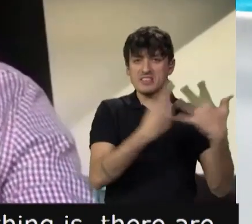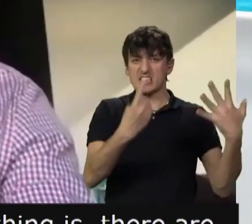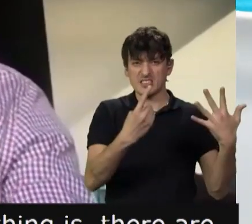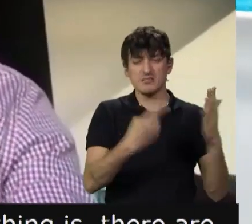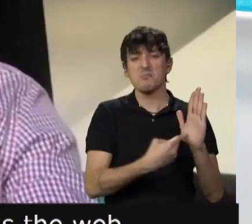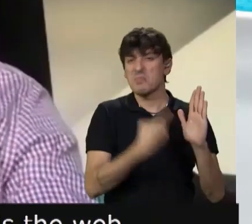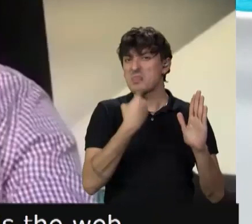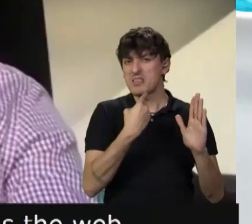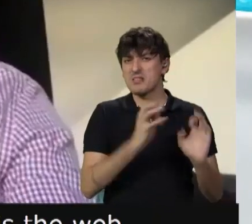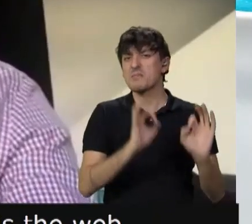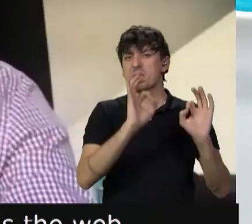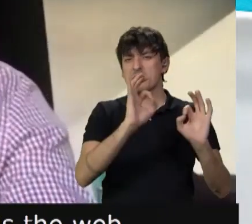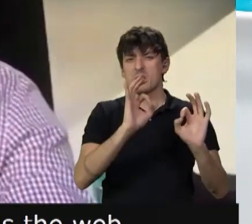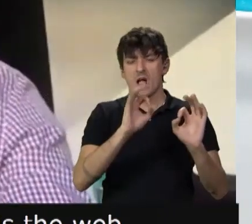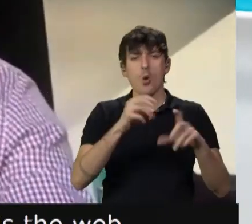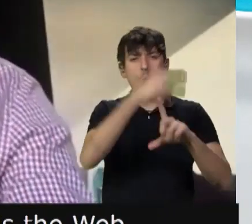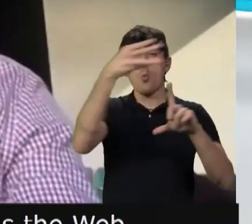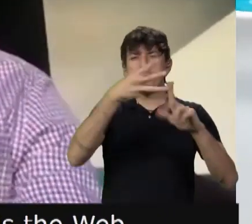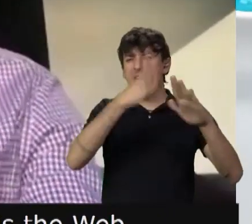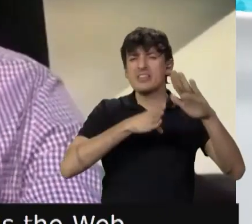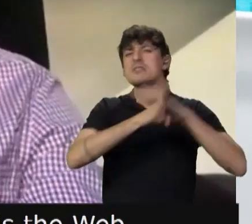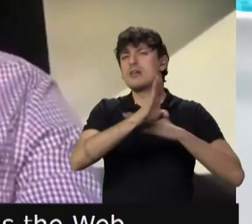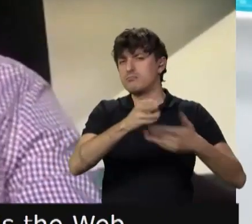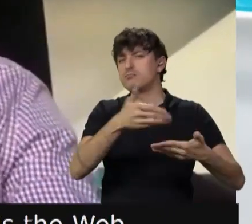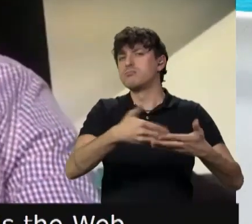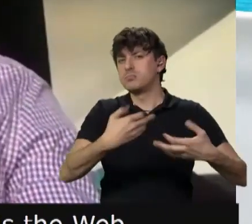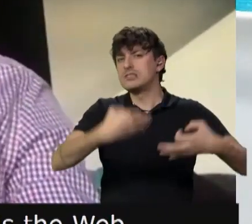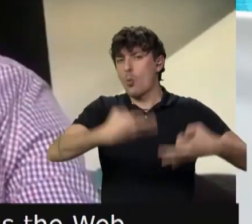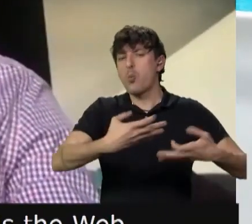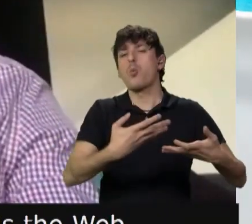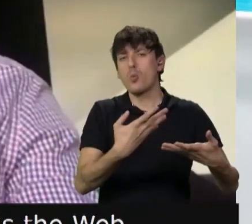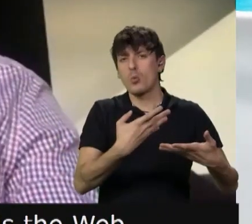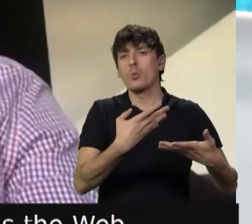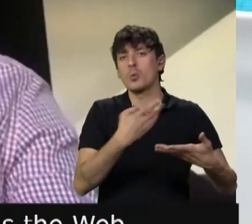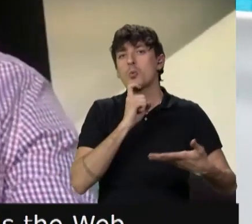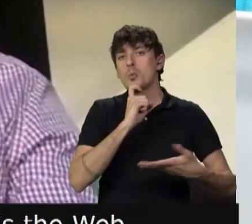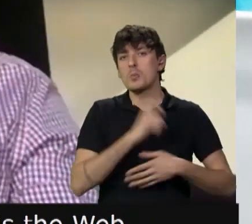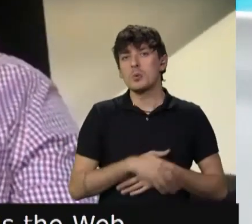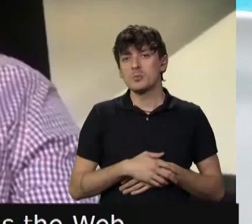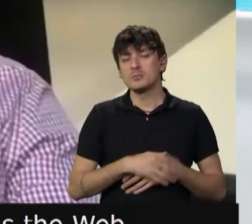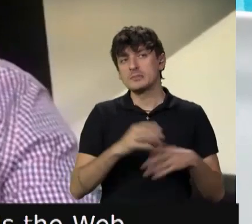which specifically focuses on how to ensure web accessibility